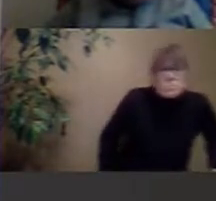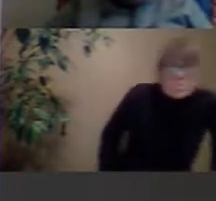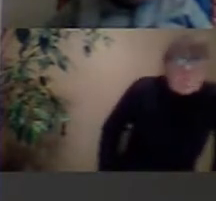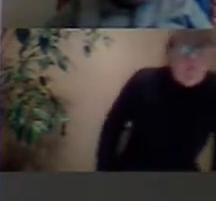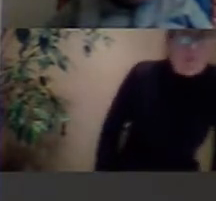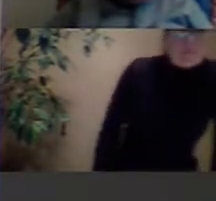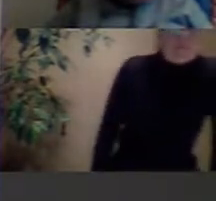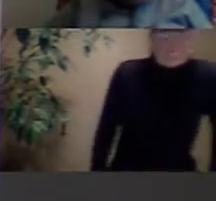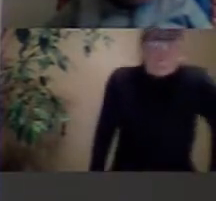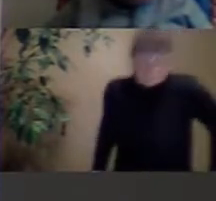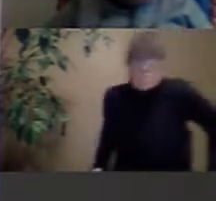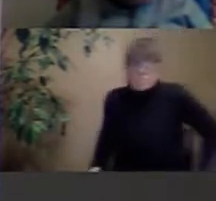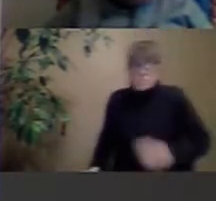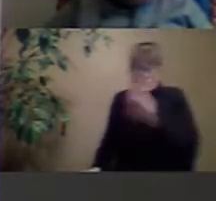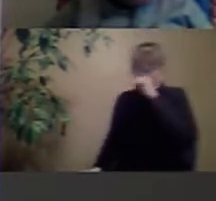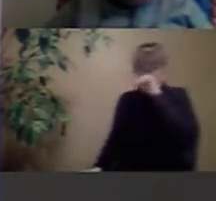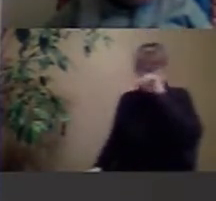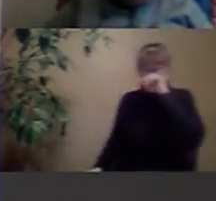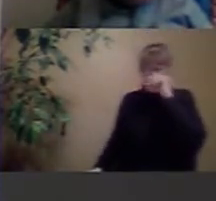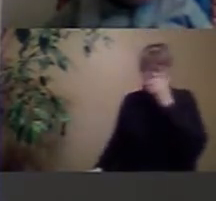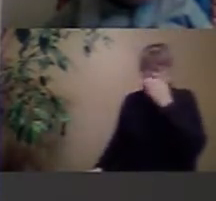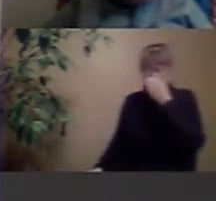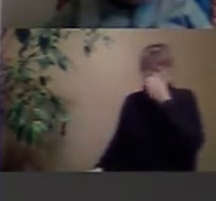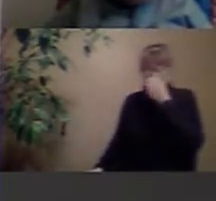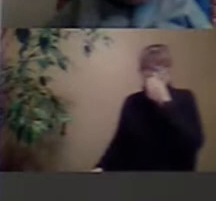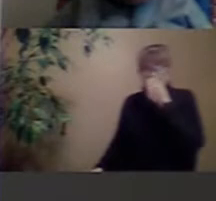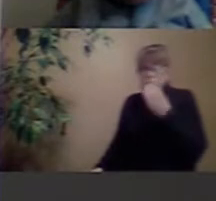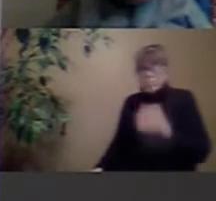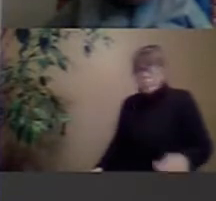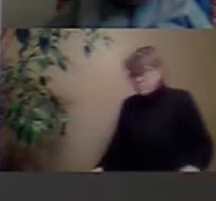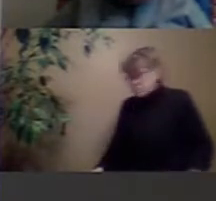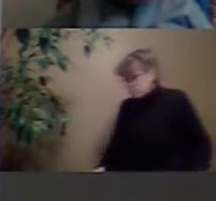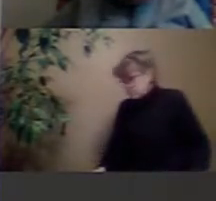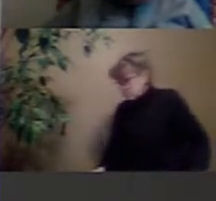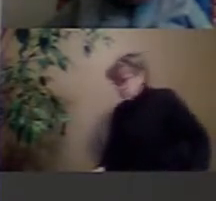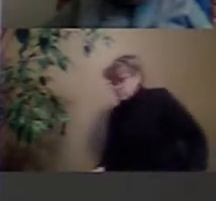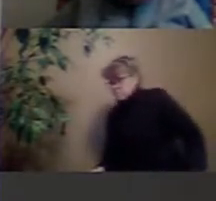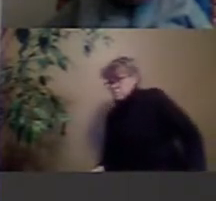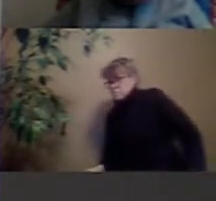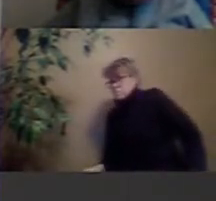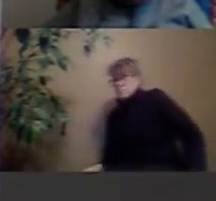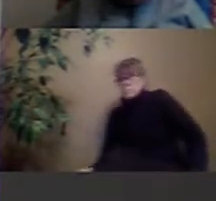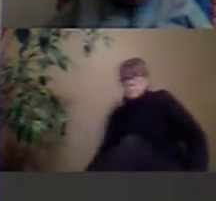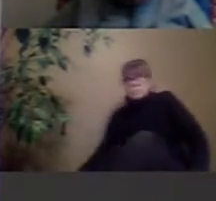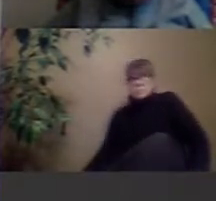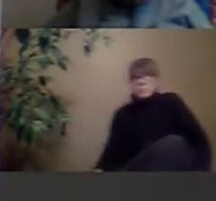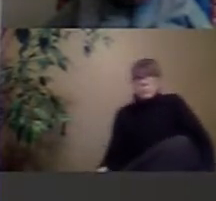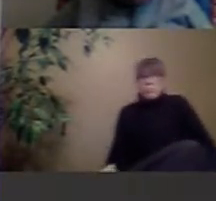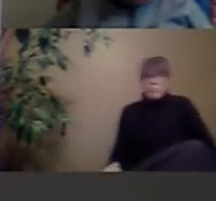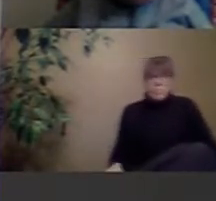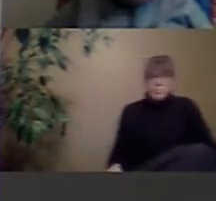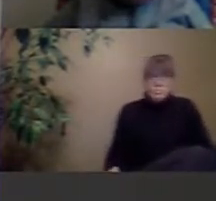water meter alternatives. The city's got about 1,850 connections. Been very successful at installing water meters for the past